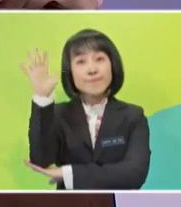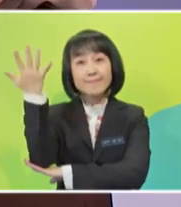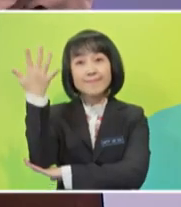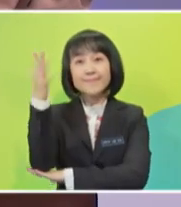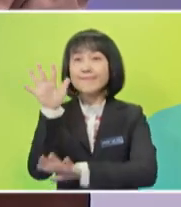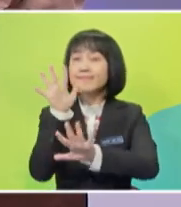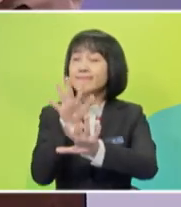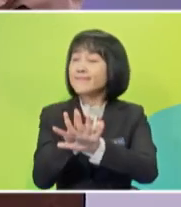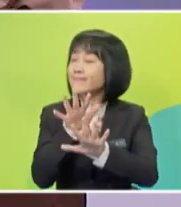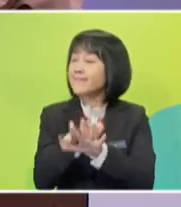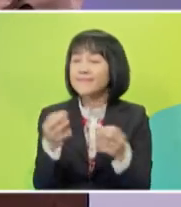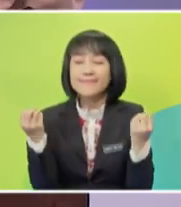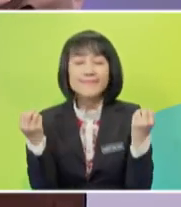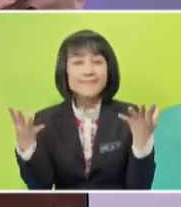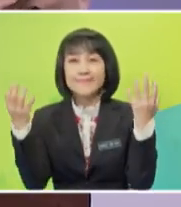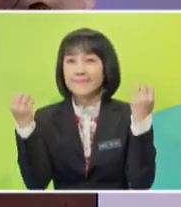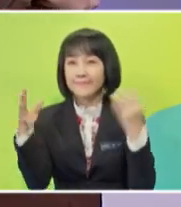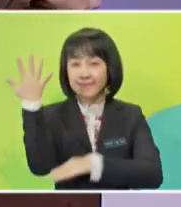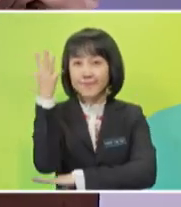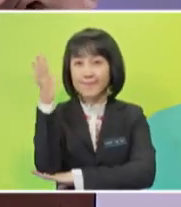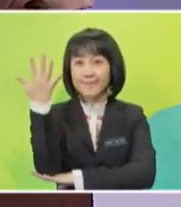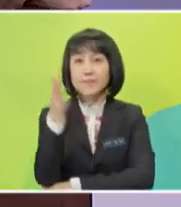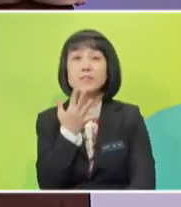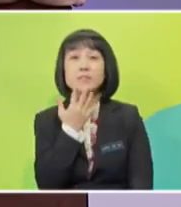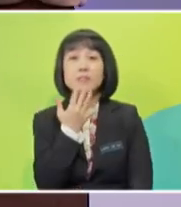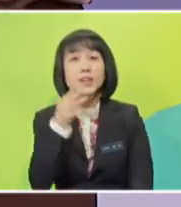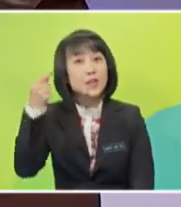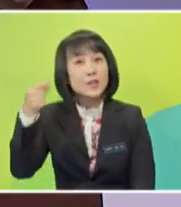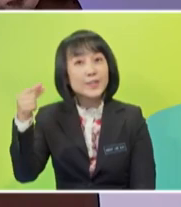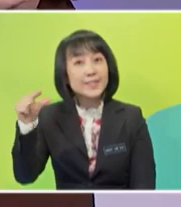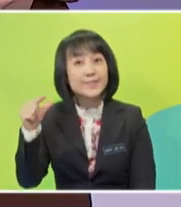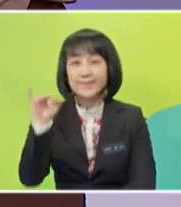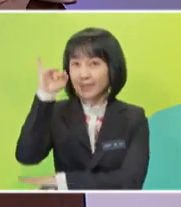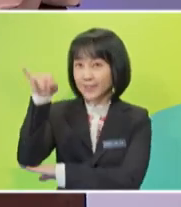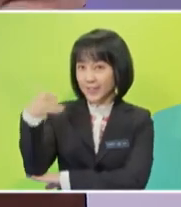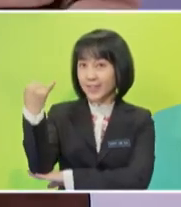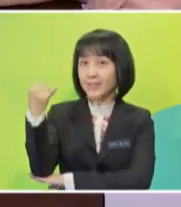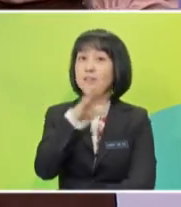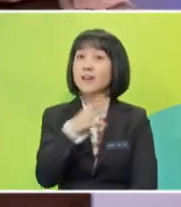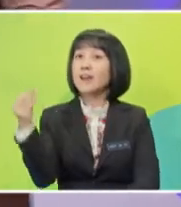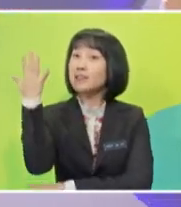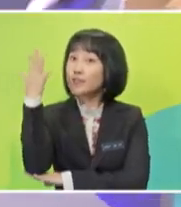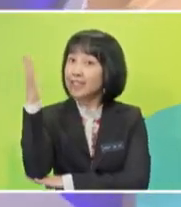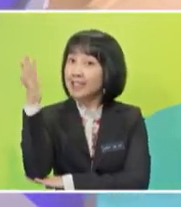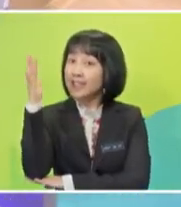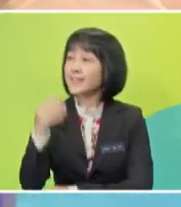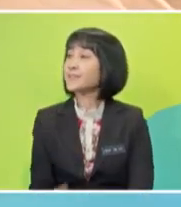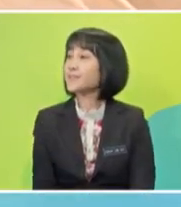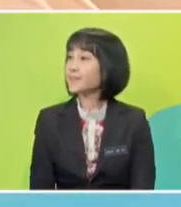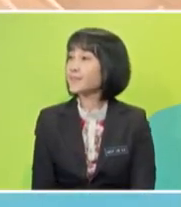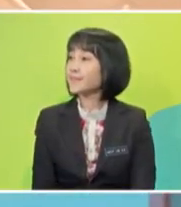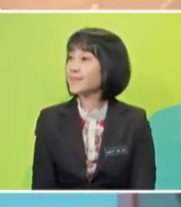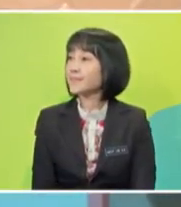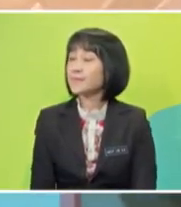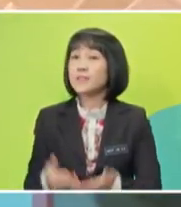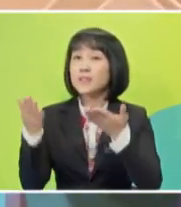many trees and they are green. Okay, so jungle and trees. And over this